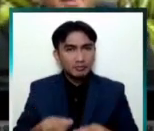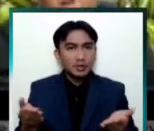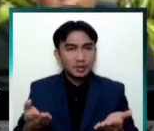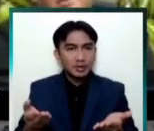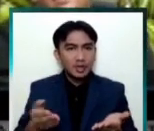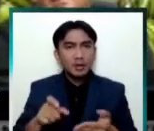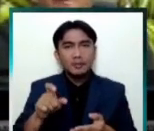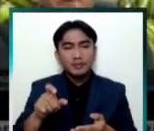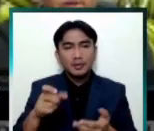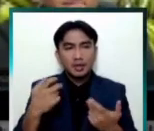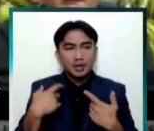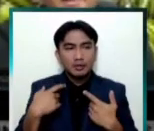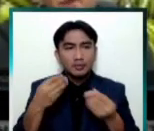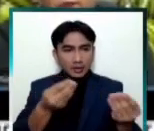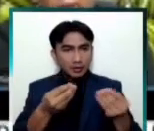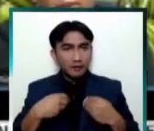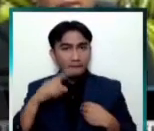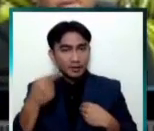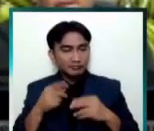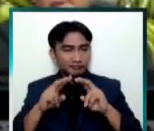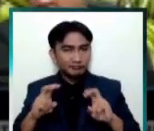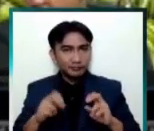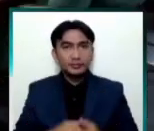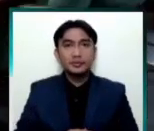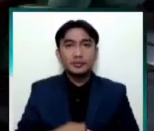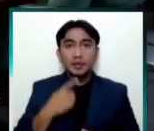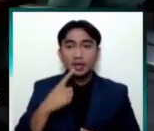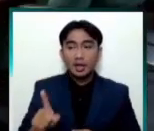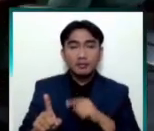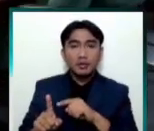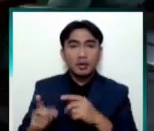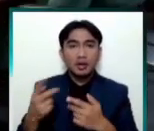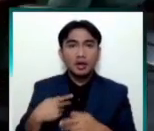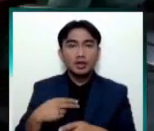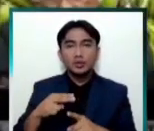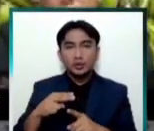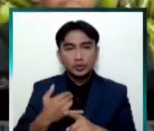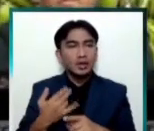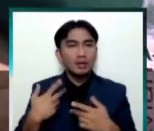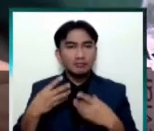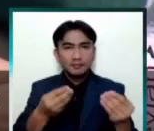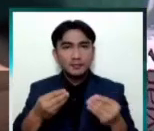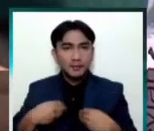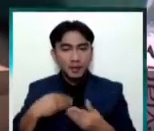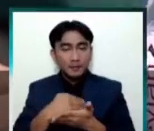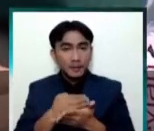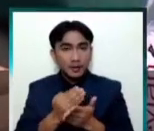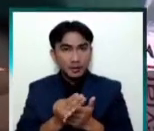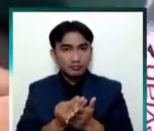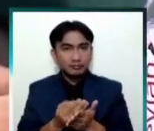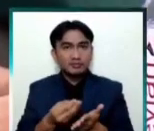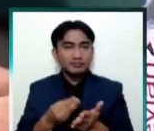not released to us. Sabi ni Madrigal, nitong Hulyo lang nabigay ng Budget Department ang pondo. He is correct. However, for